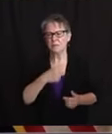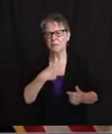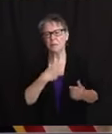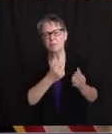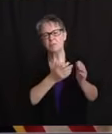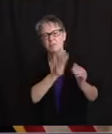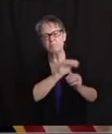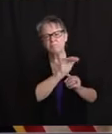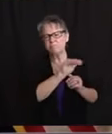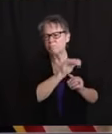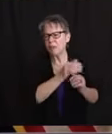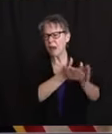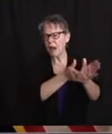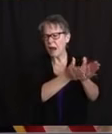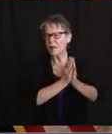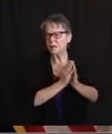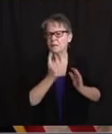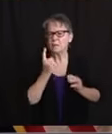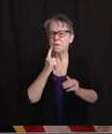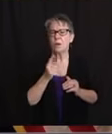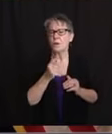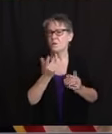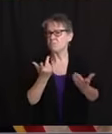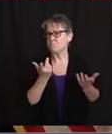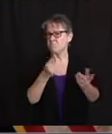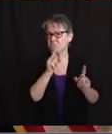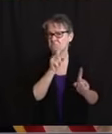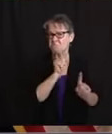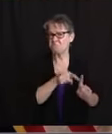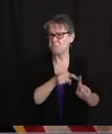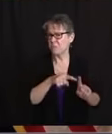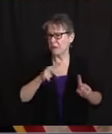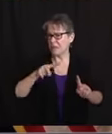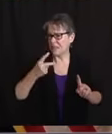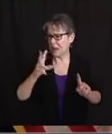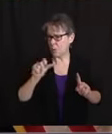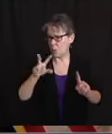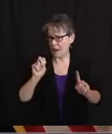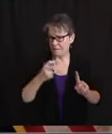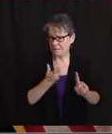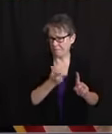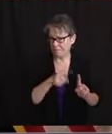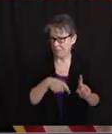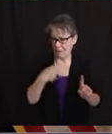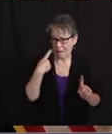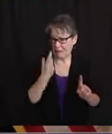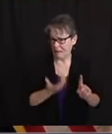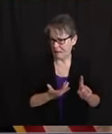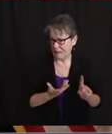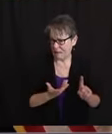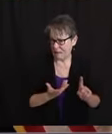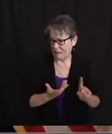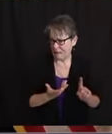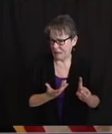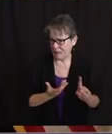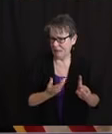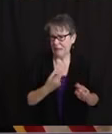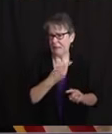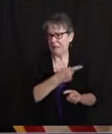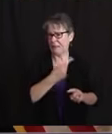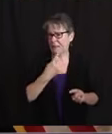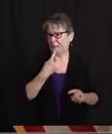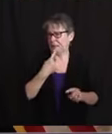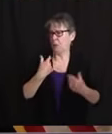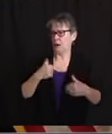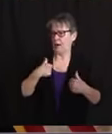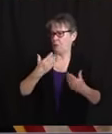he gave the most optimistic assessment of a second wave that I've heard from his mouth, from his lips at least,